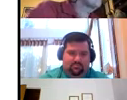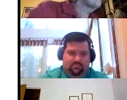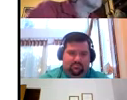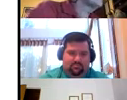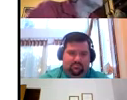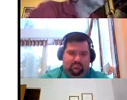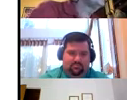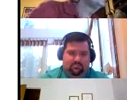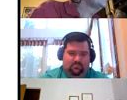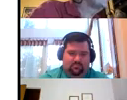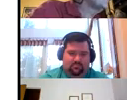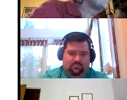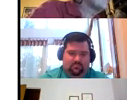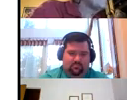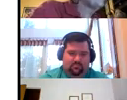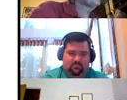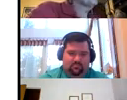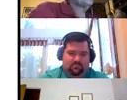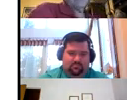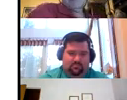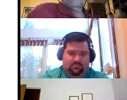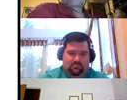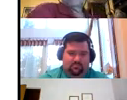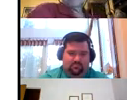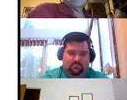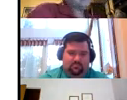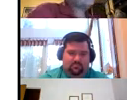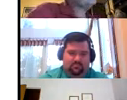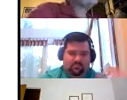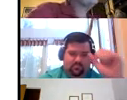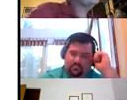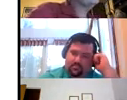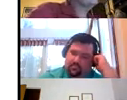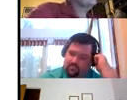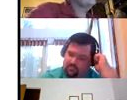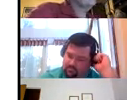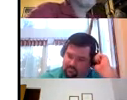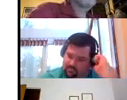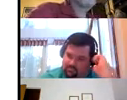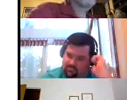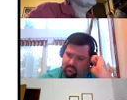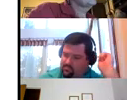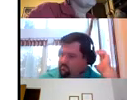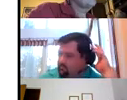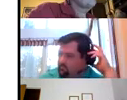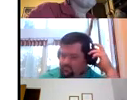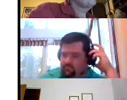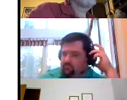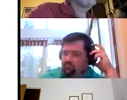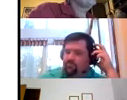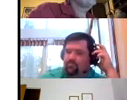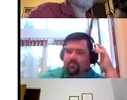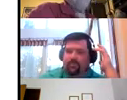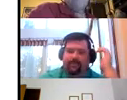encapsulate waiting and connecting each other's liberation, people with disabilities don't become